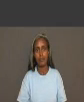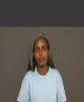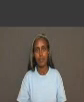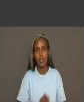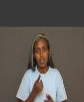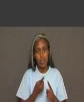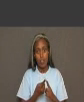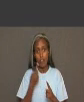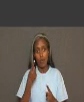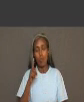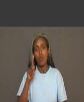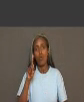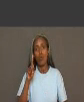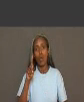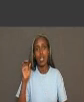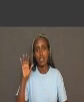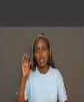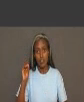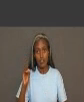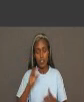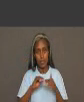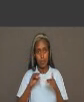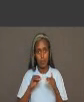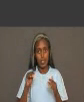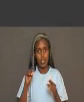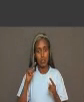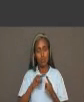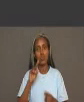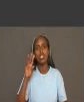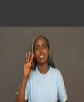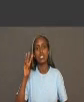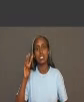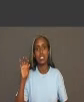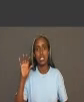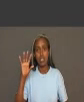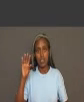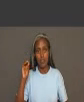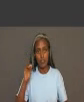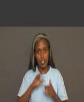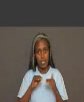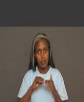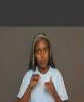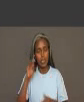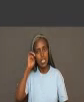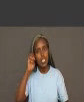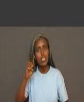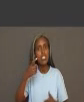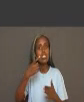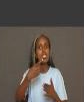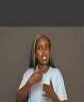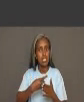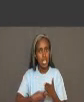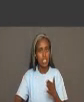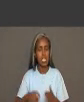From 150 birr to 650 birr, he is taxed